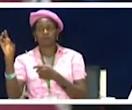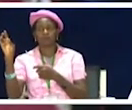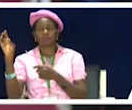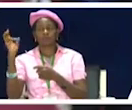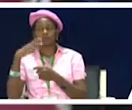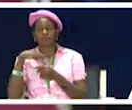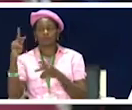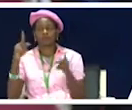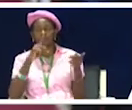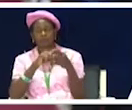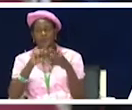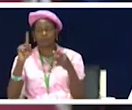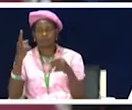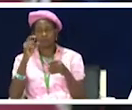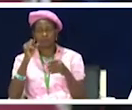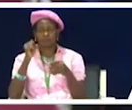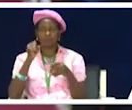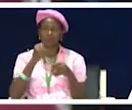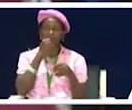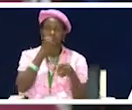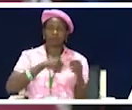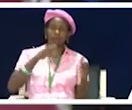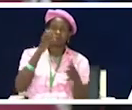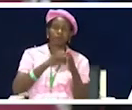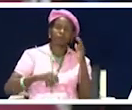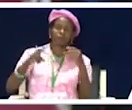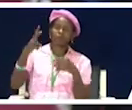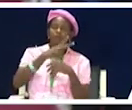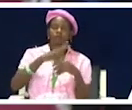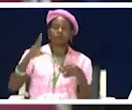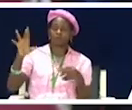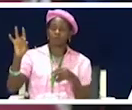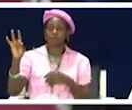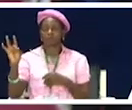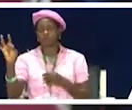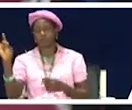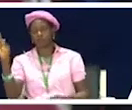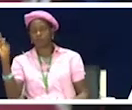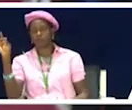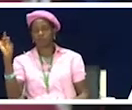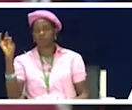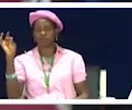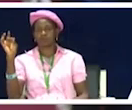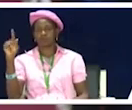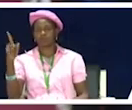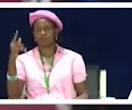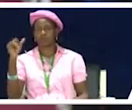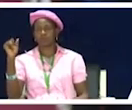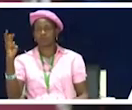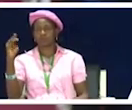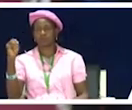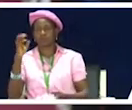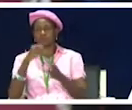And according to 1 Samuel chapter 2, verse 8, 1 Samuel chapter 2, verse 8, I think